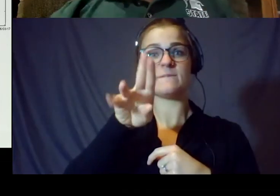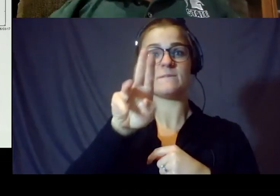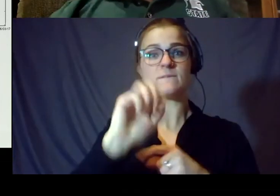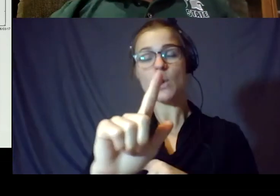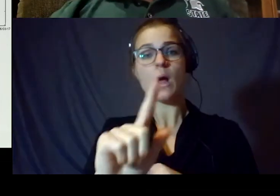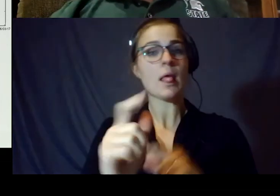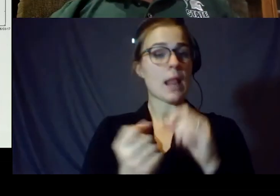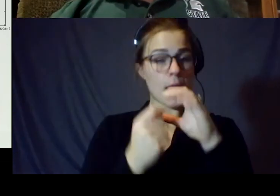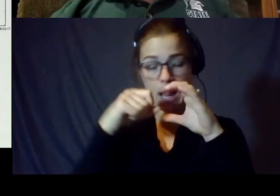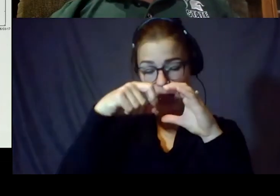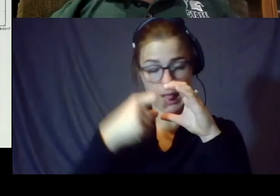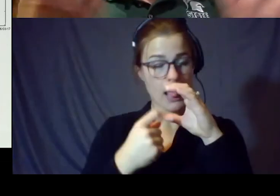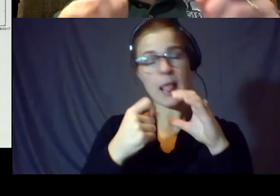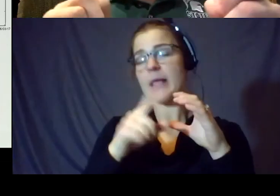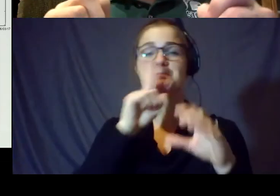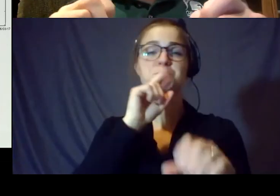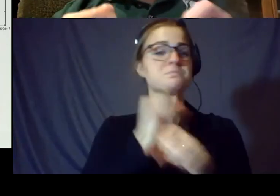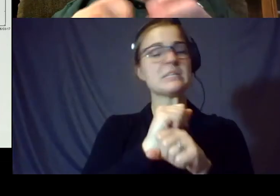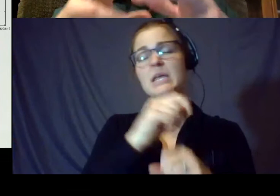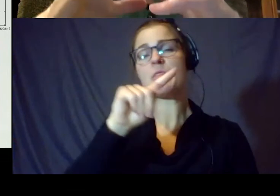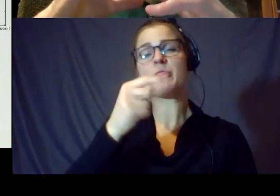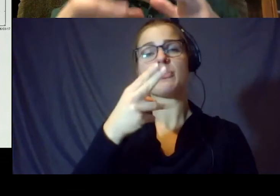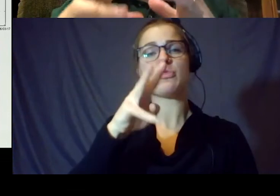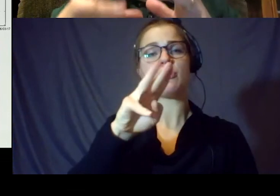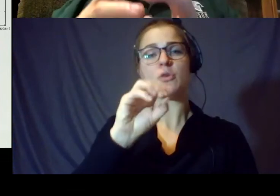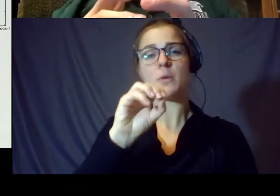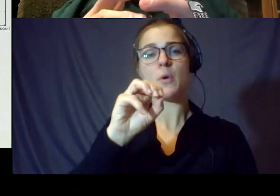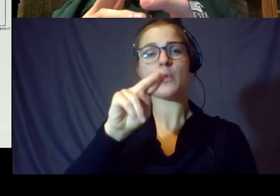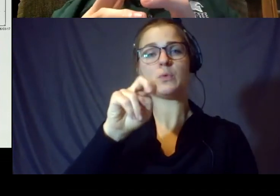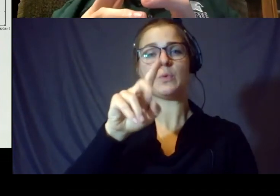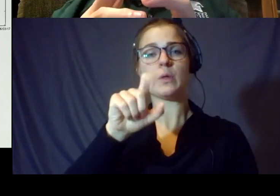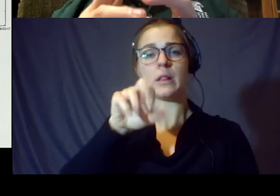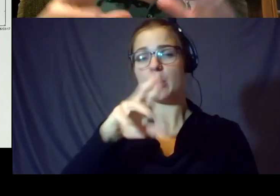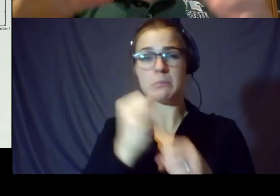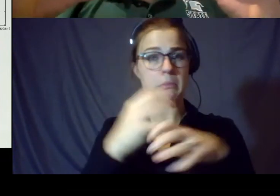a thermonuclear runaway. It's not like a normal star where the